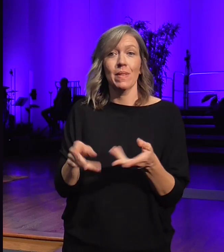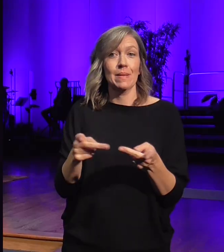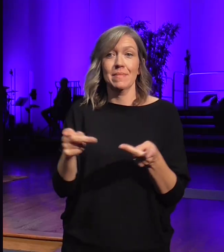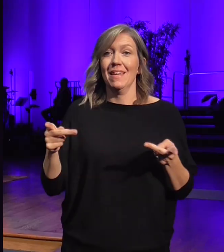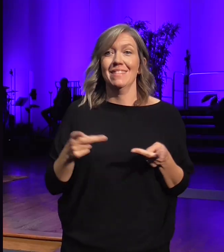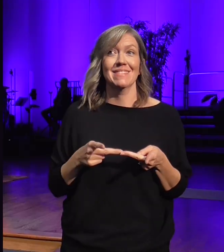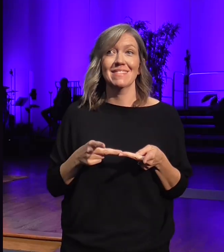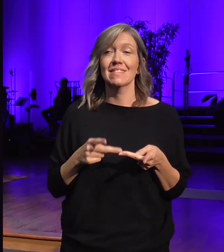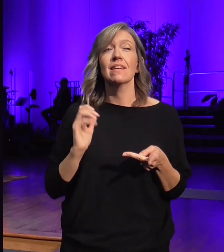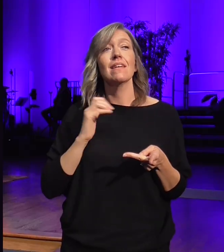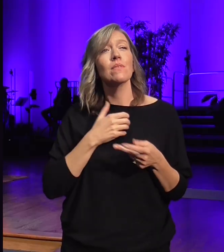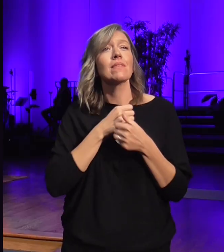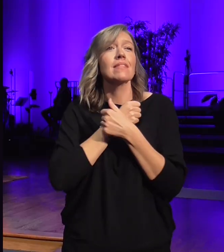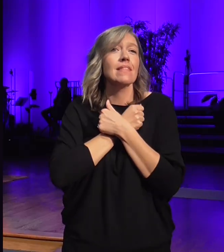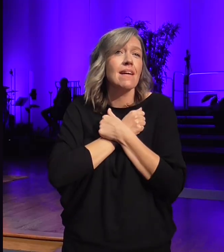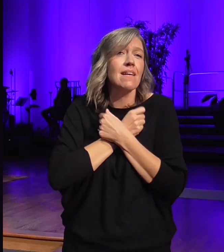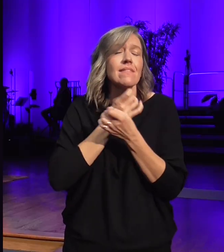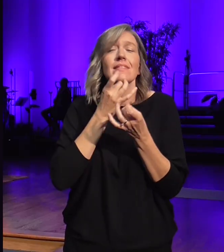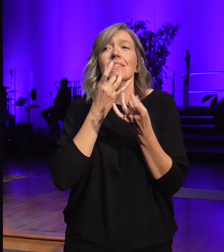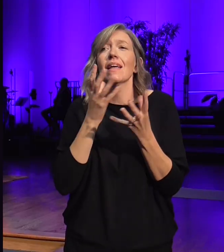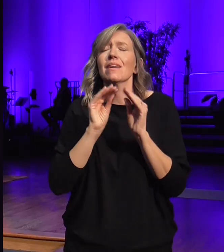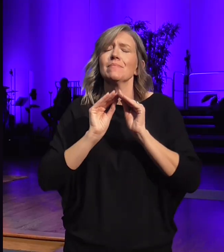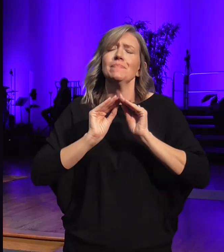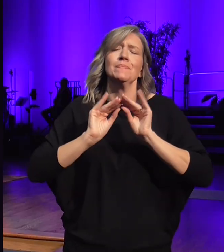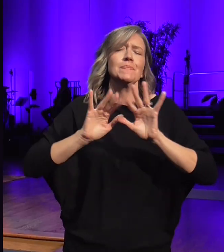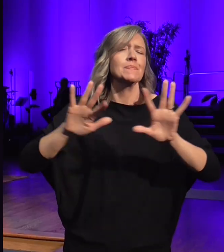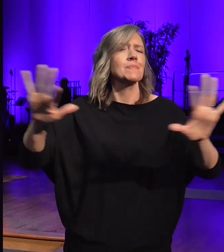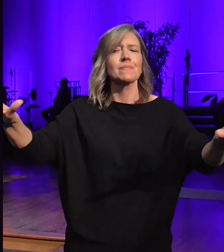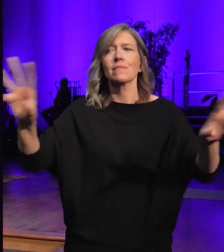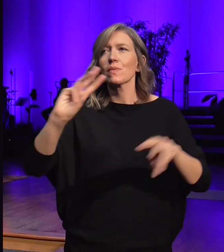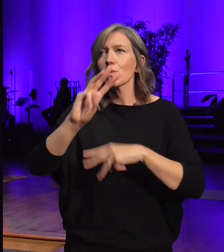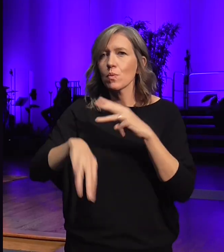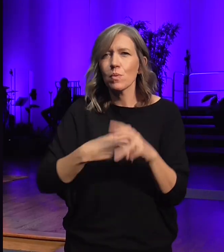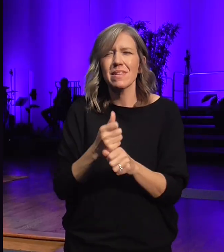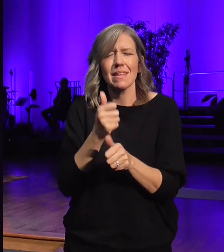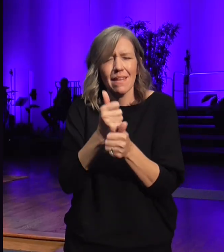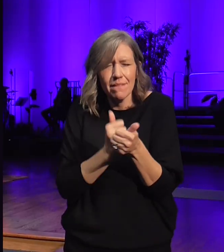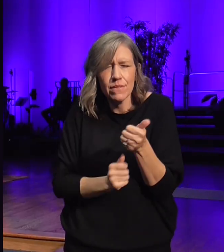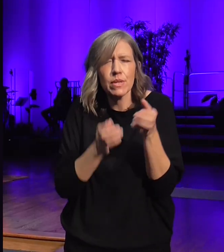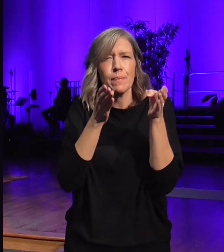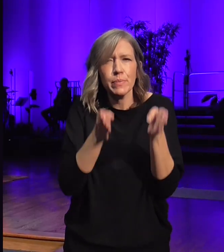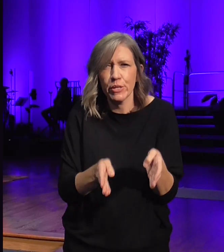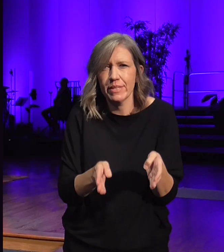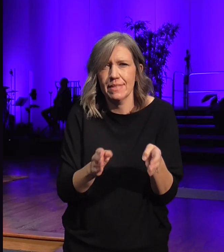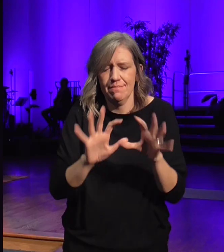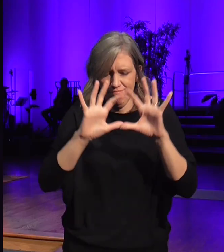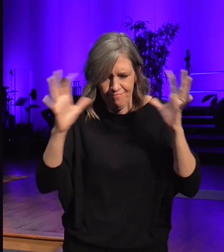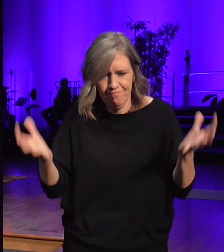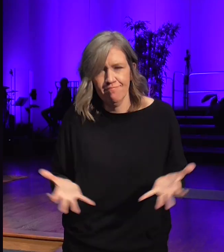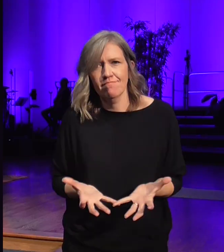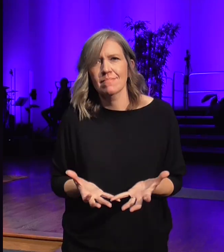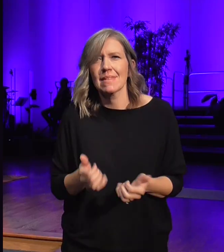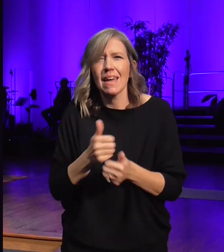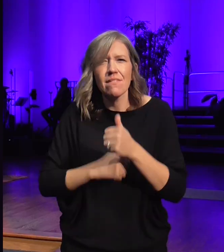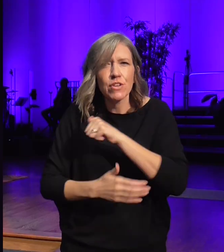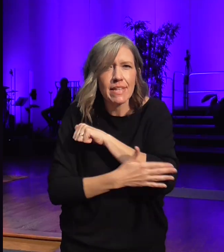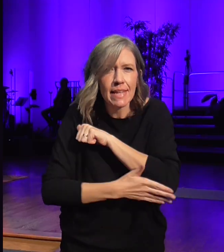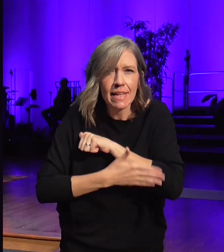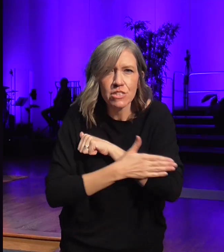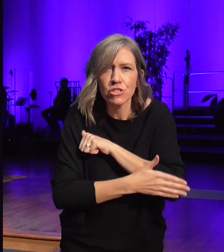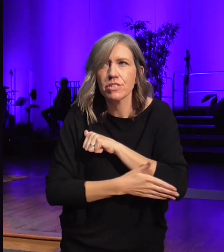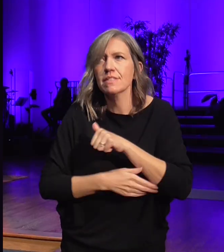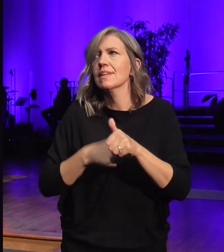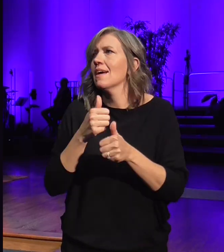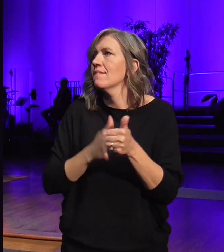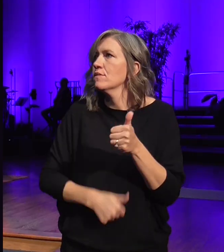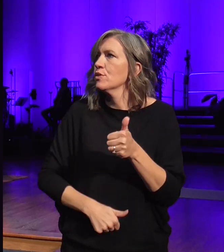send our love and our light out to the whole world, to every person everywhere, to every nation, to